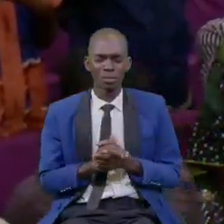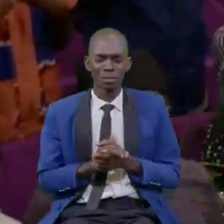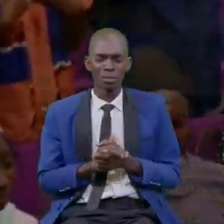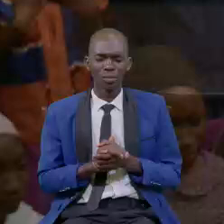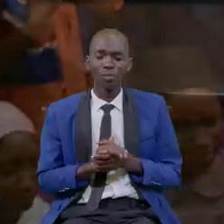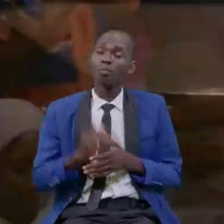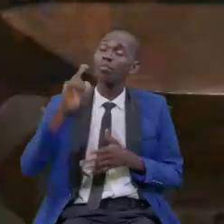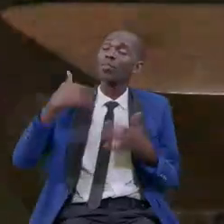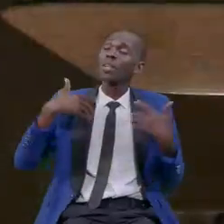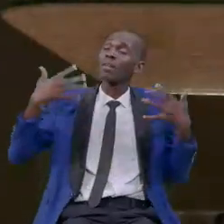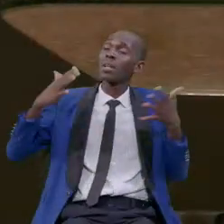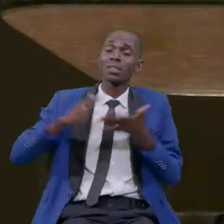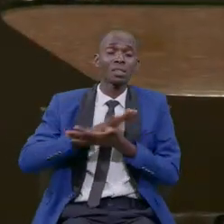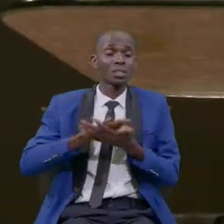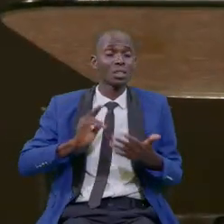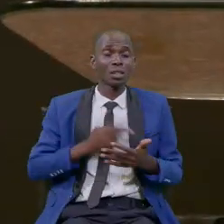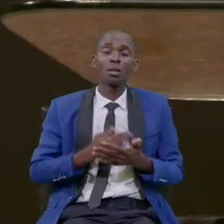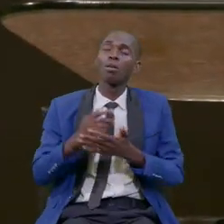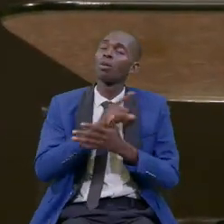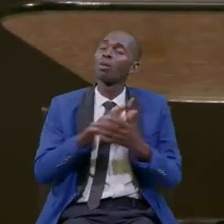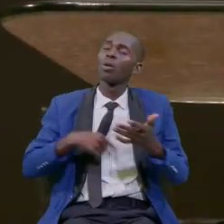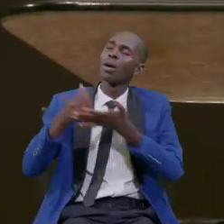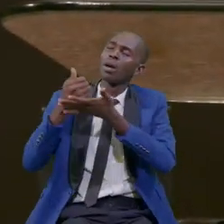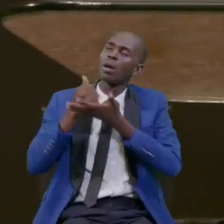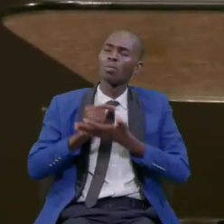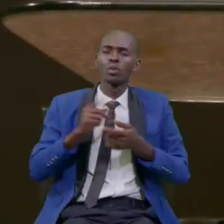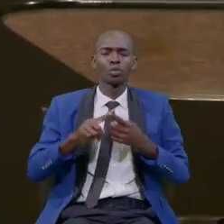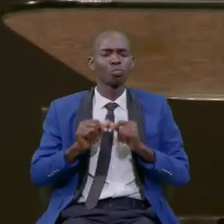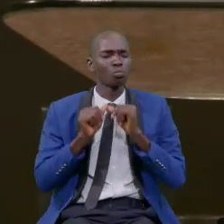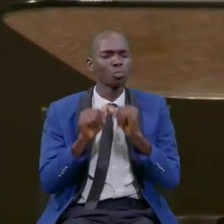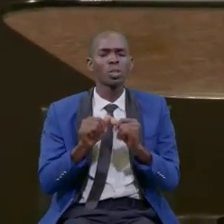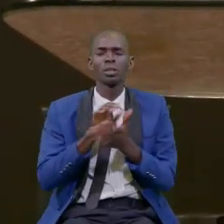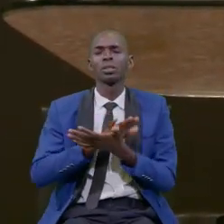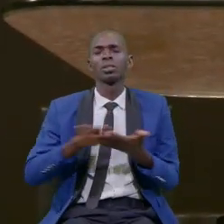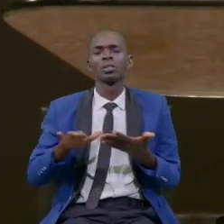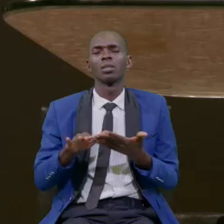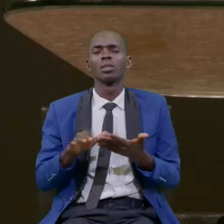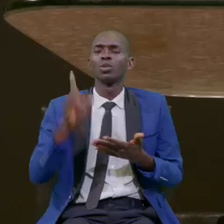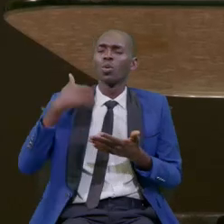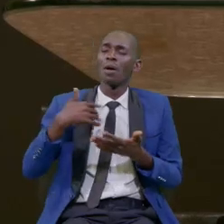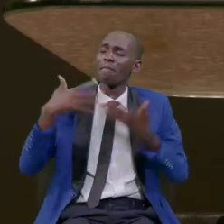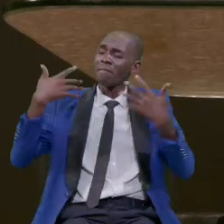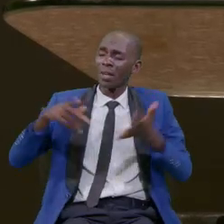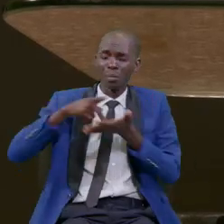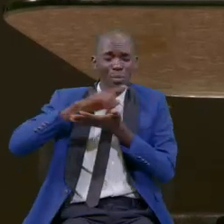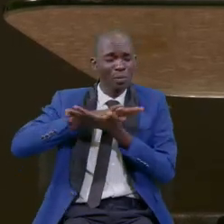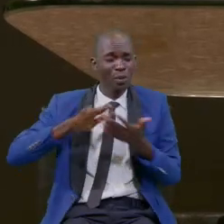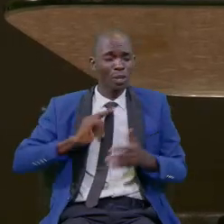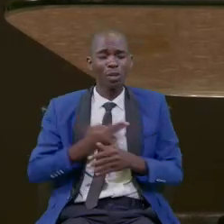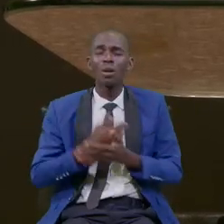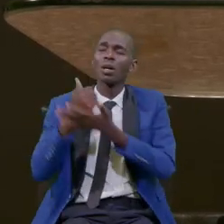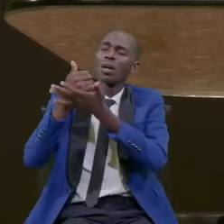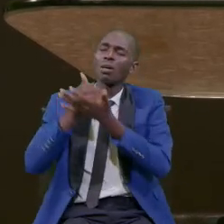You have cleansed us, help us to remain clean. You purified us, help us to